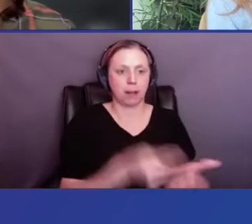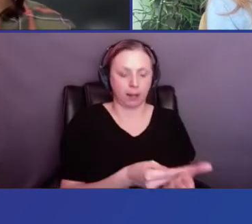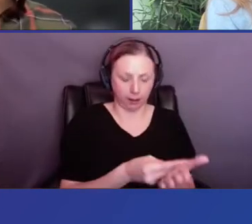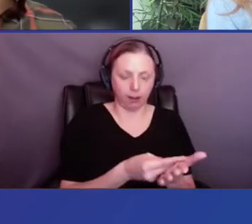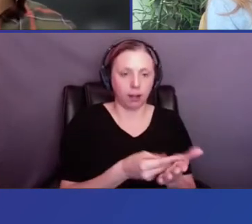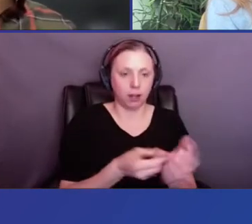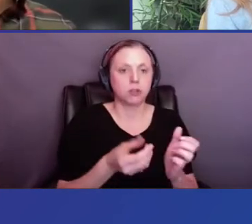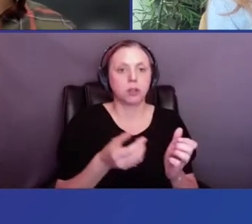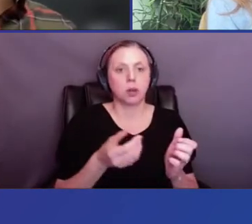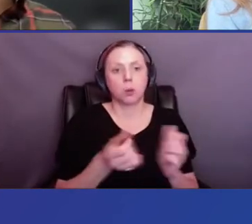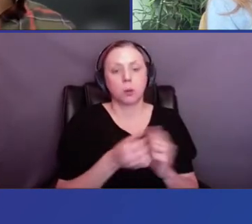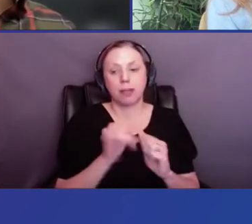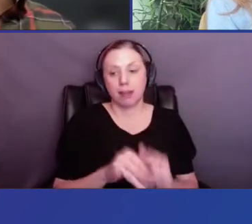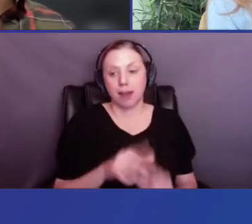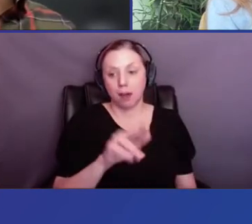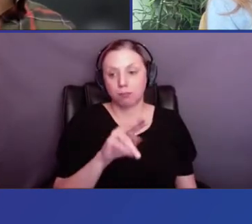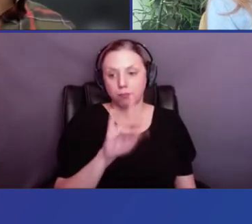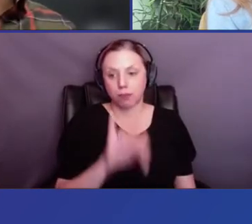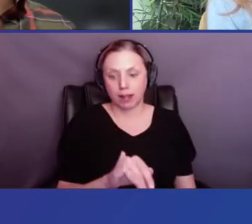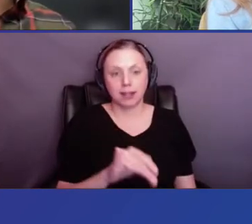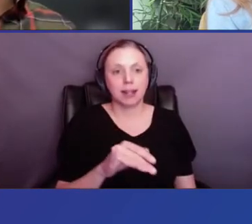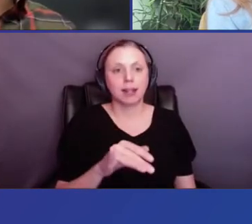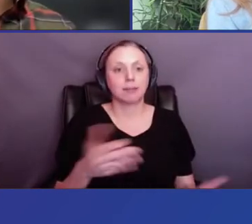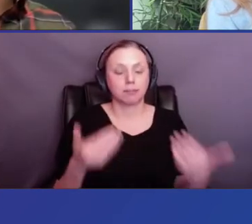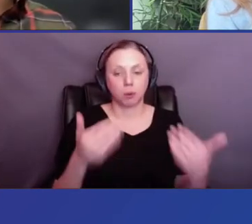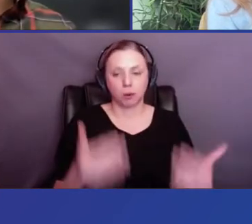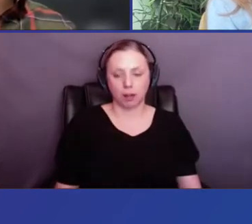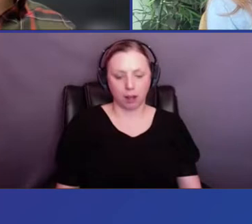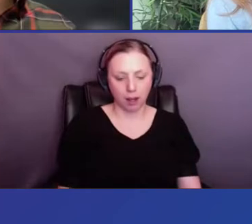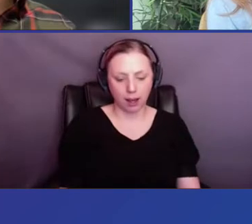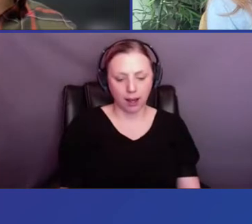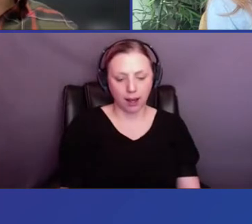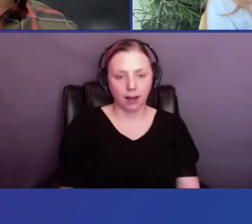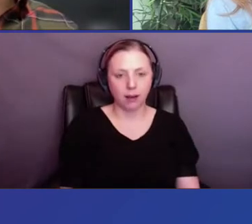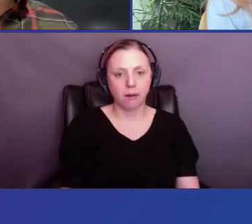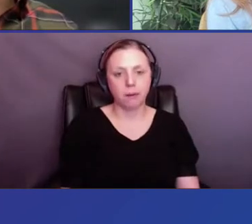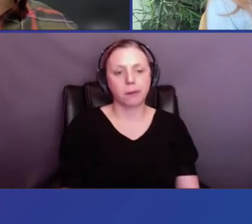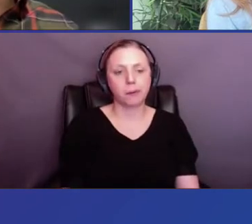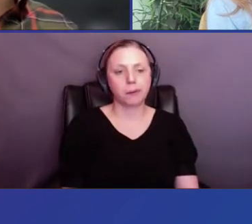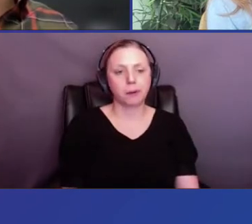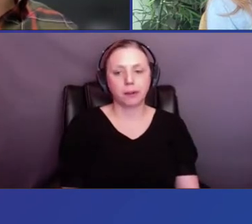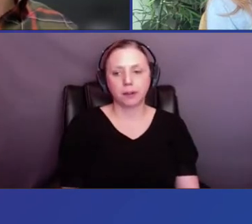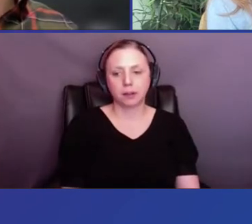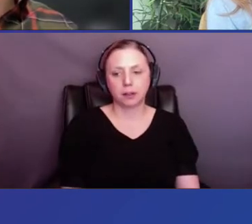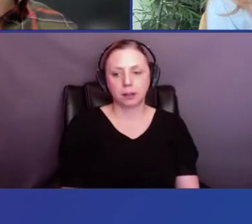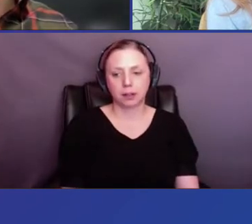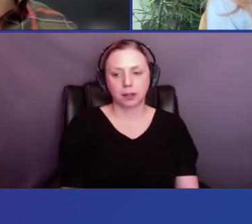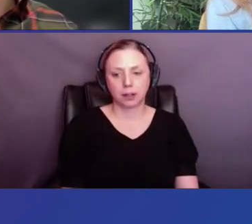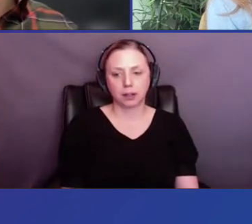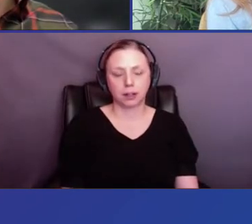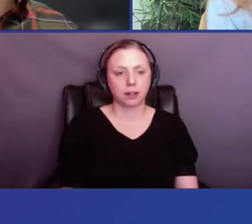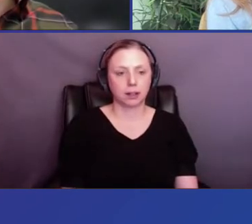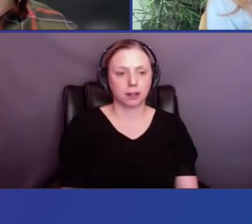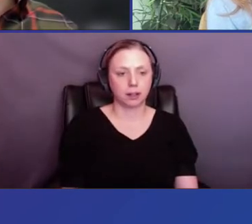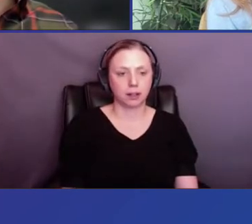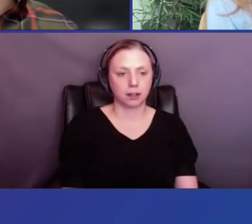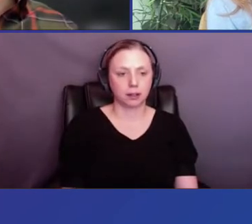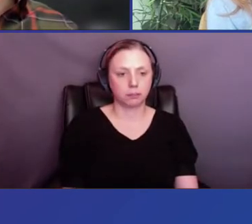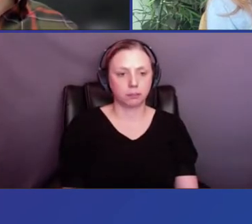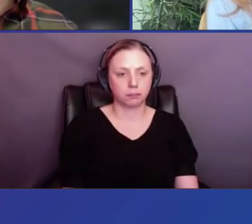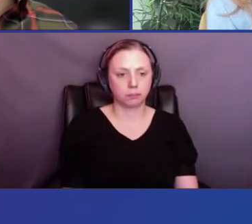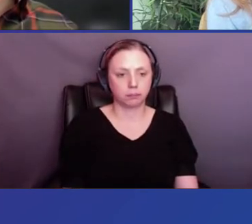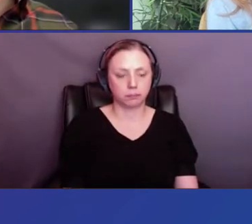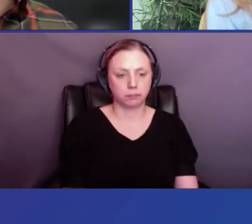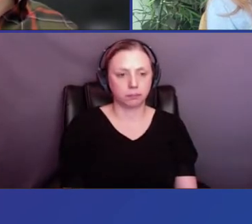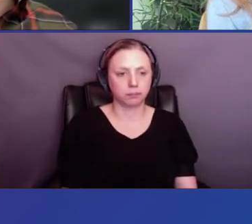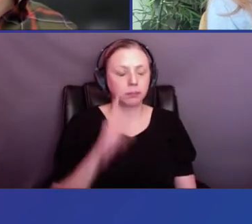with that, Randi, take it away. Yeah, I was going to speak on the common application and also some of